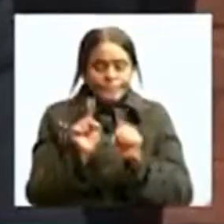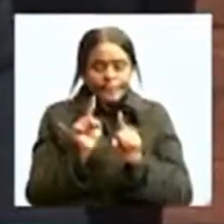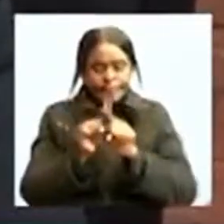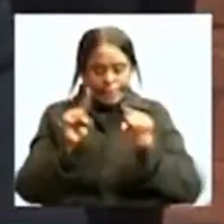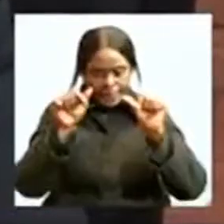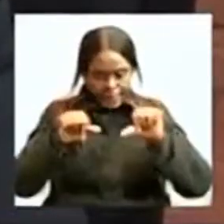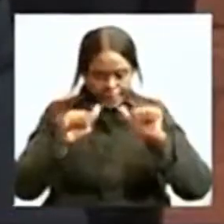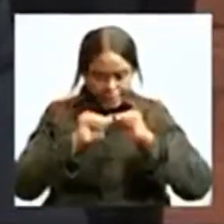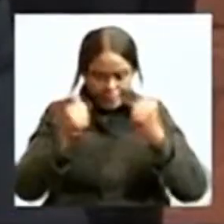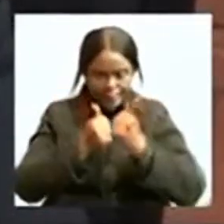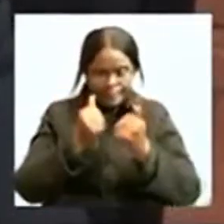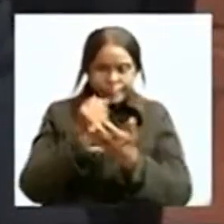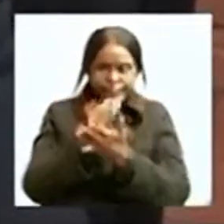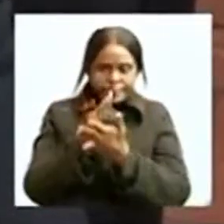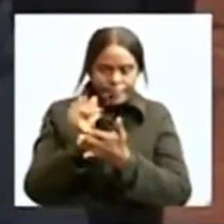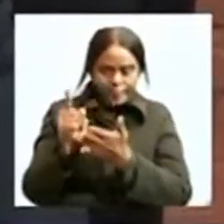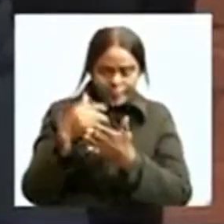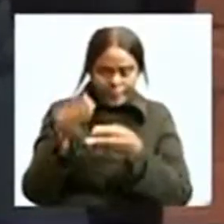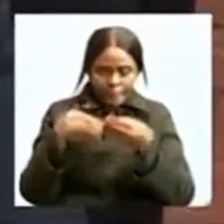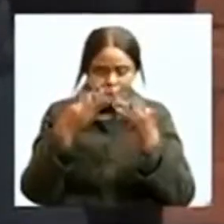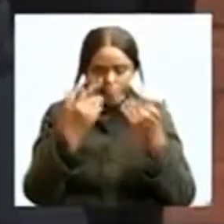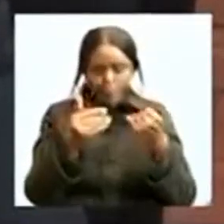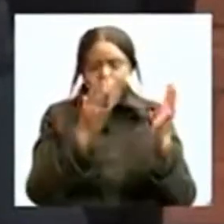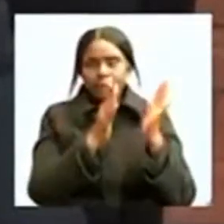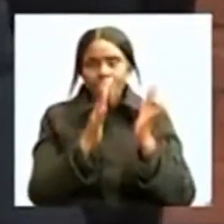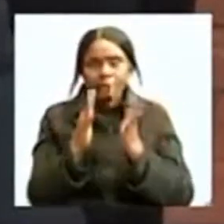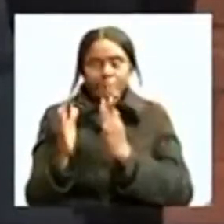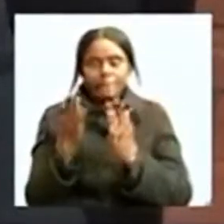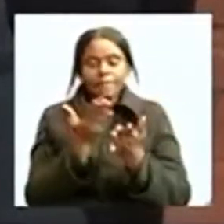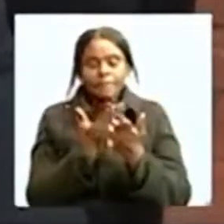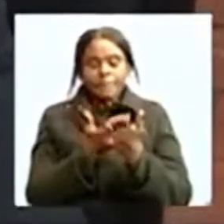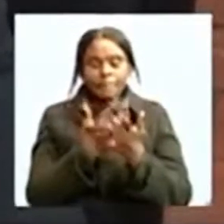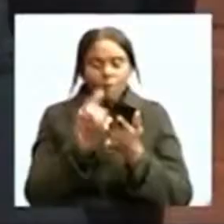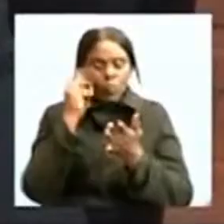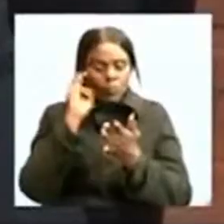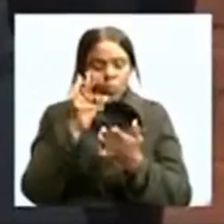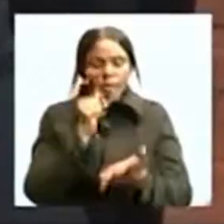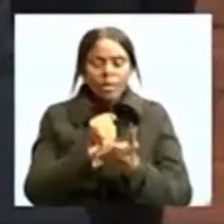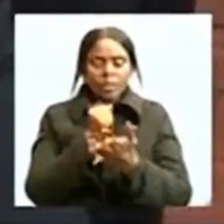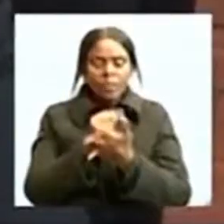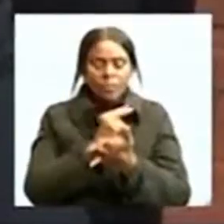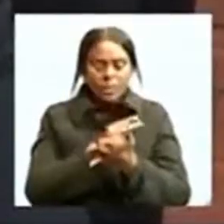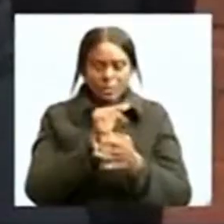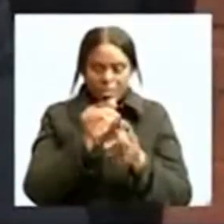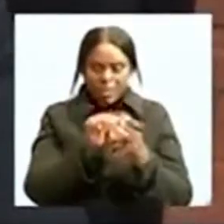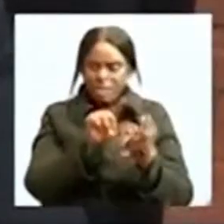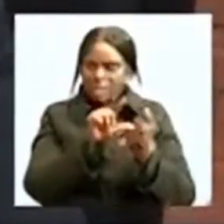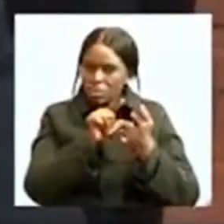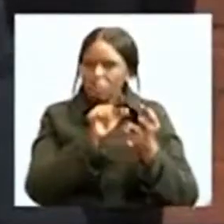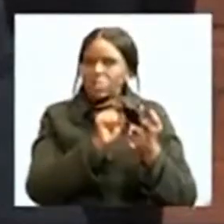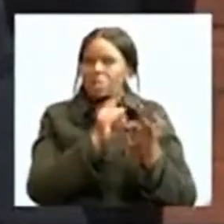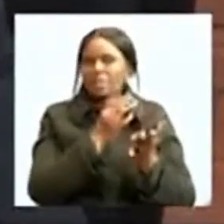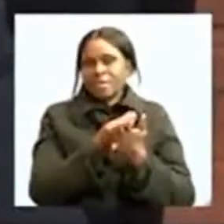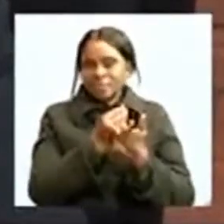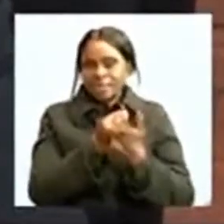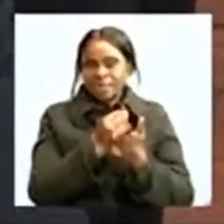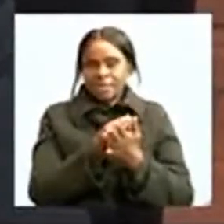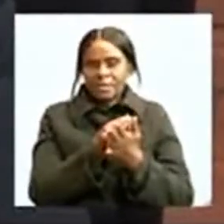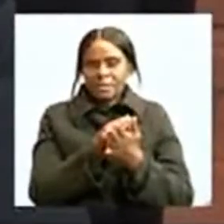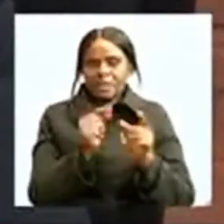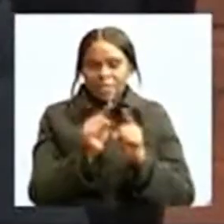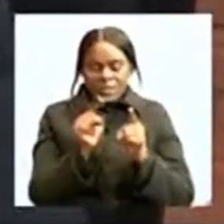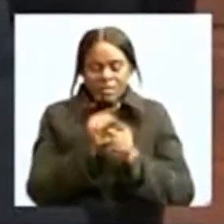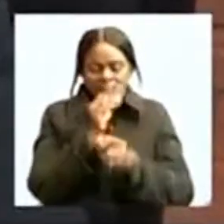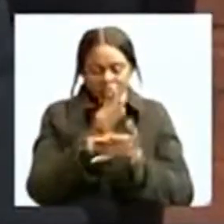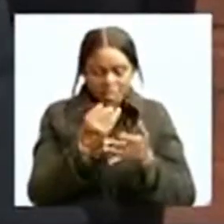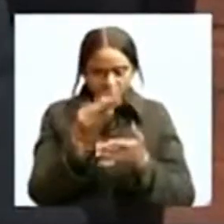Auditor General's office had provided measures that would help us actually on the loan recoveries. And some